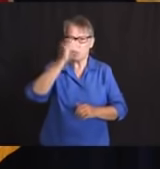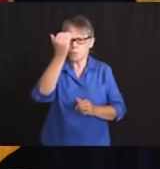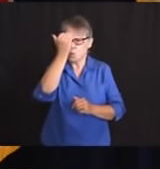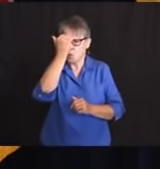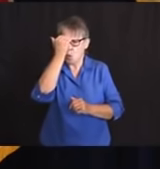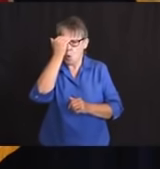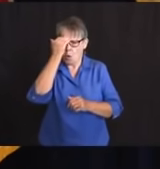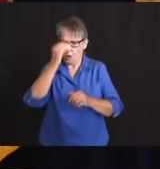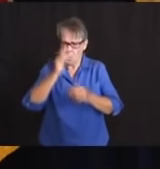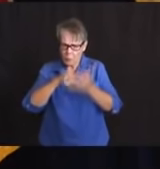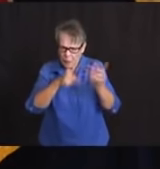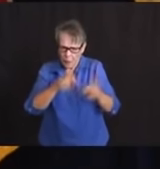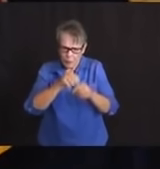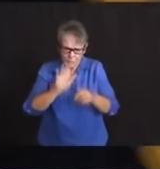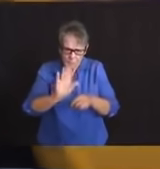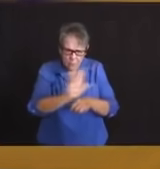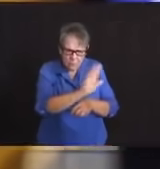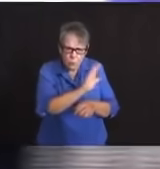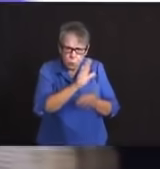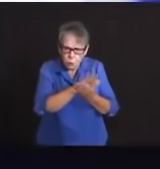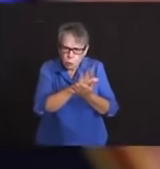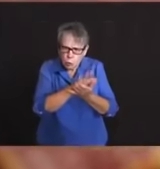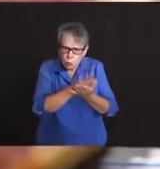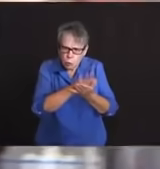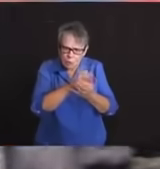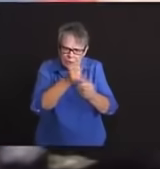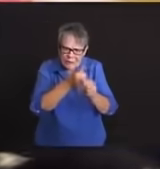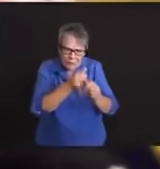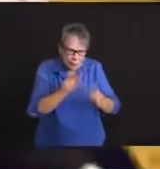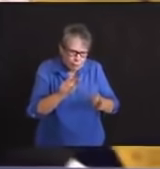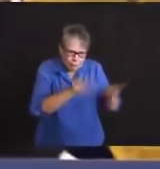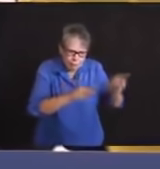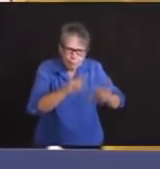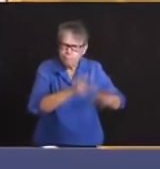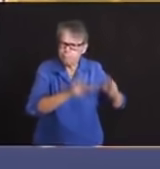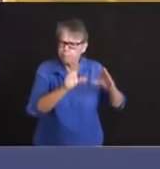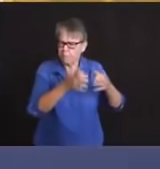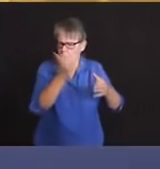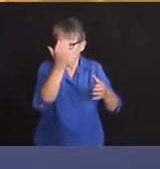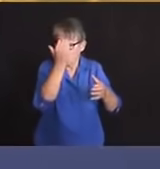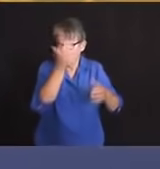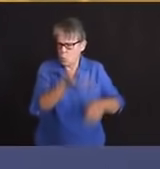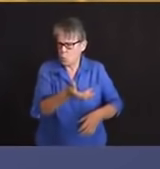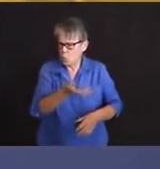before you can open for business. The FEMA September 15th reality.